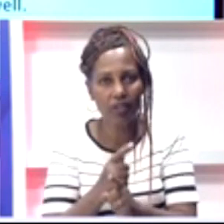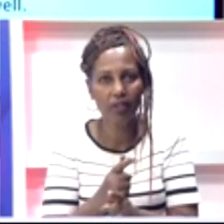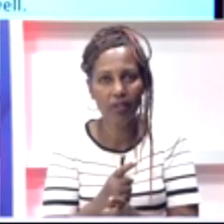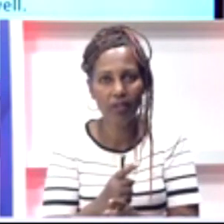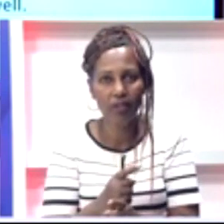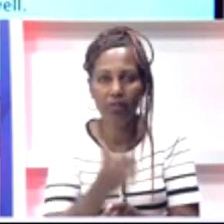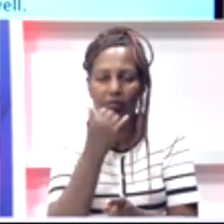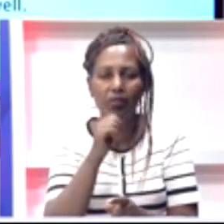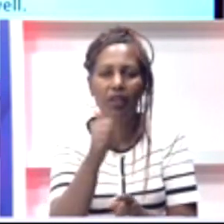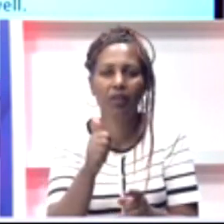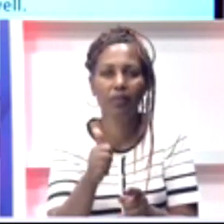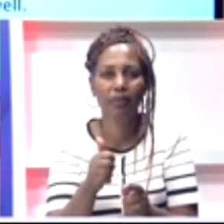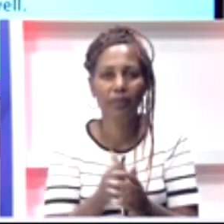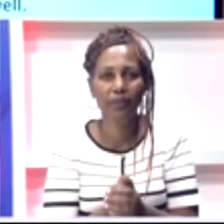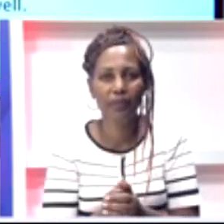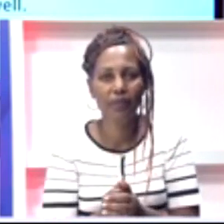Question 2.